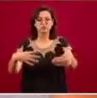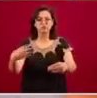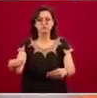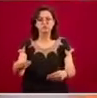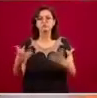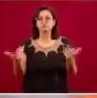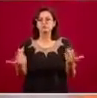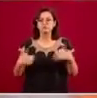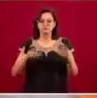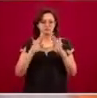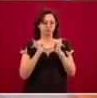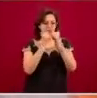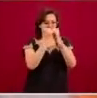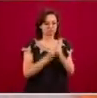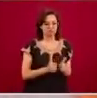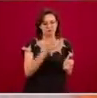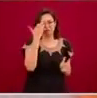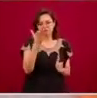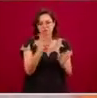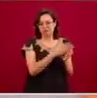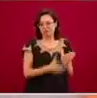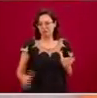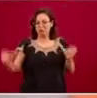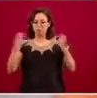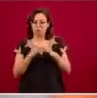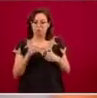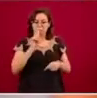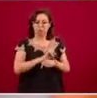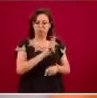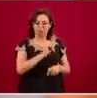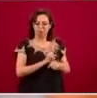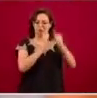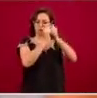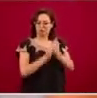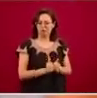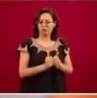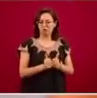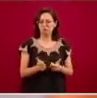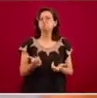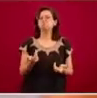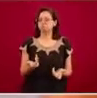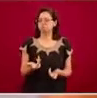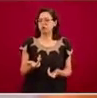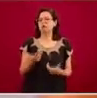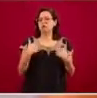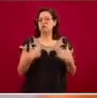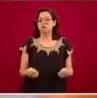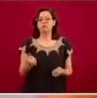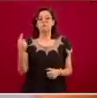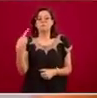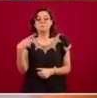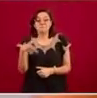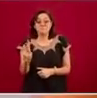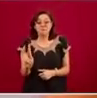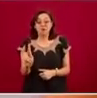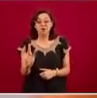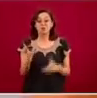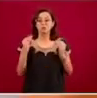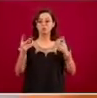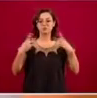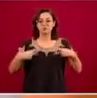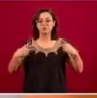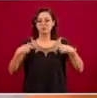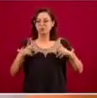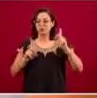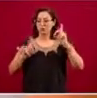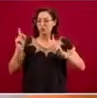epidemiologists that tell us why, that tell us the reason for these isolation measures, for this quarantine, for all of